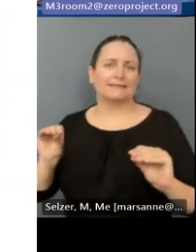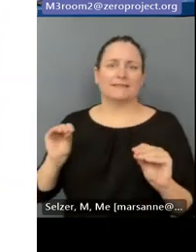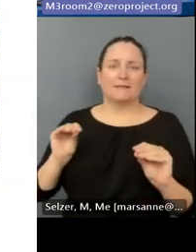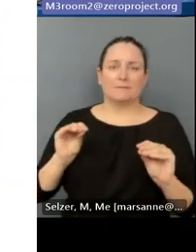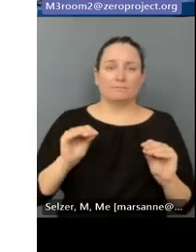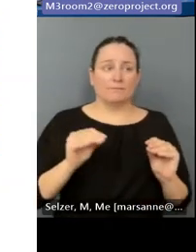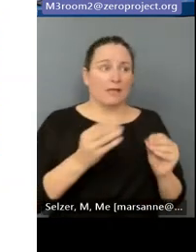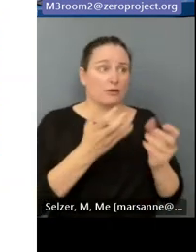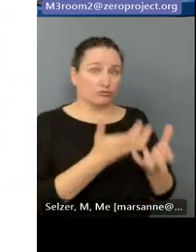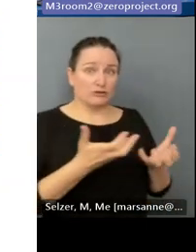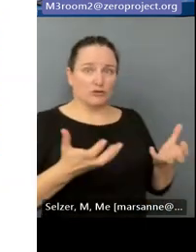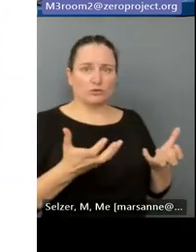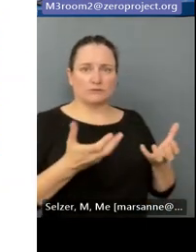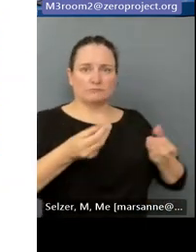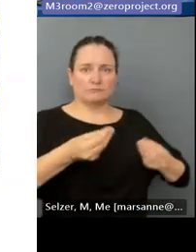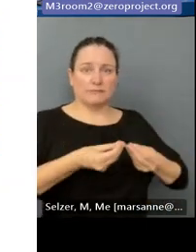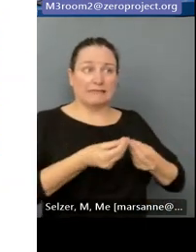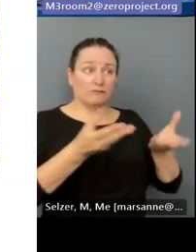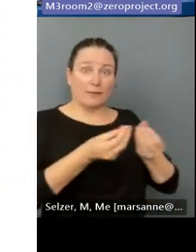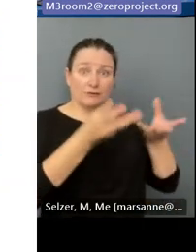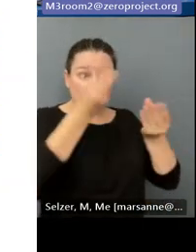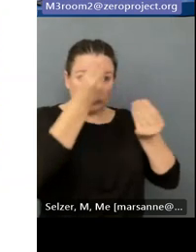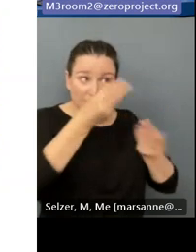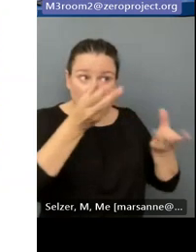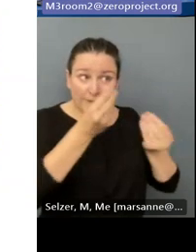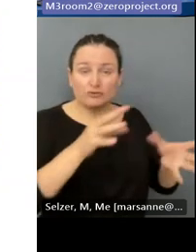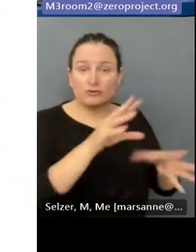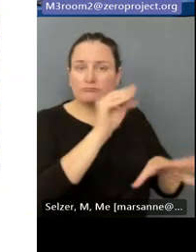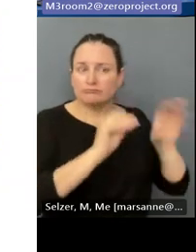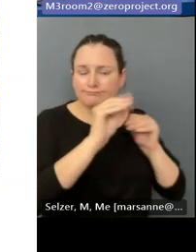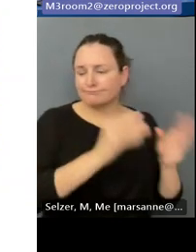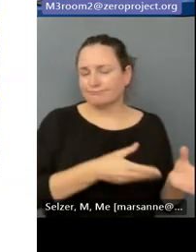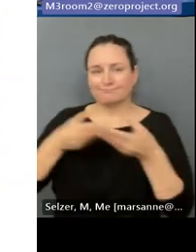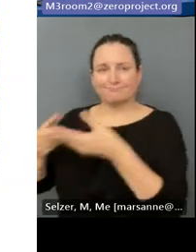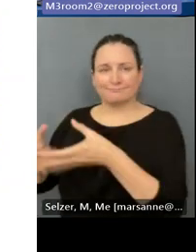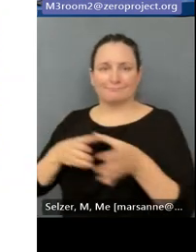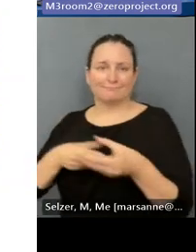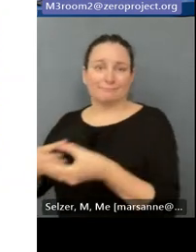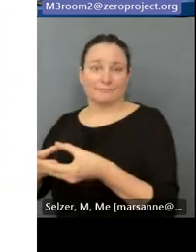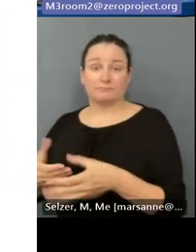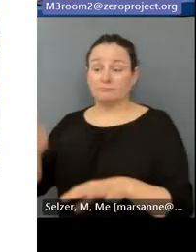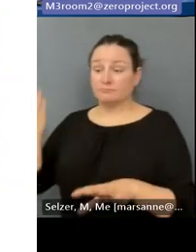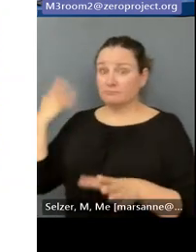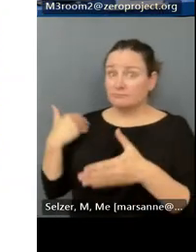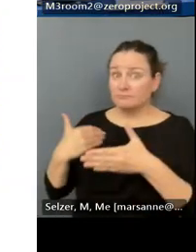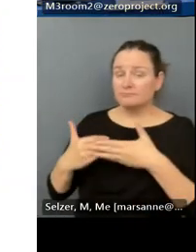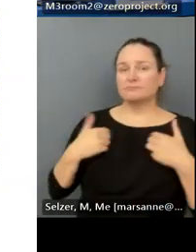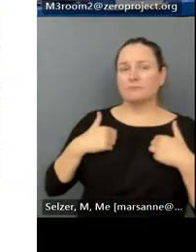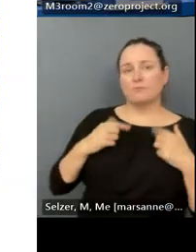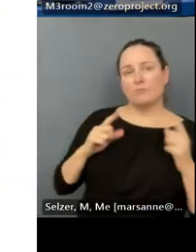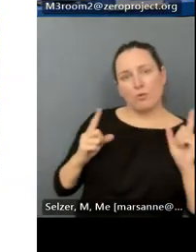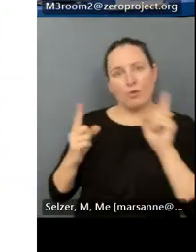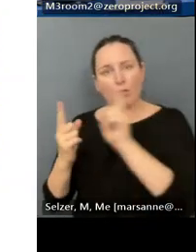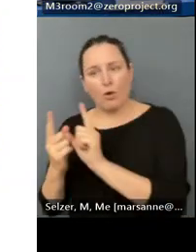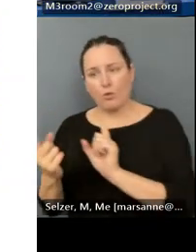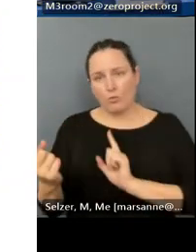resources, offering opportunity and hope. But it had always been in person. We were very good at that.